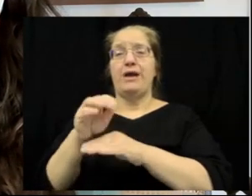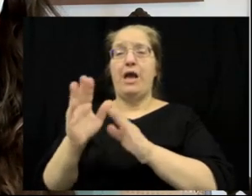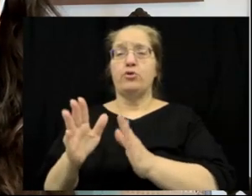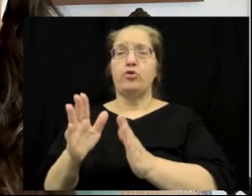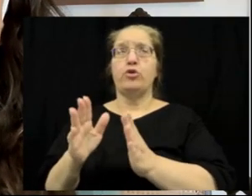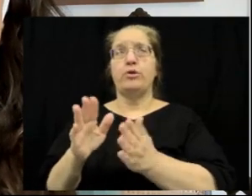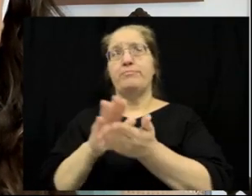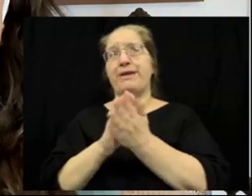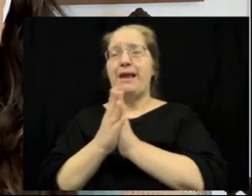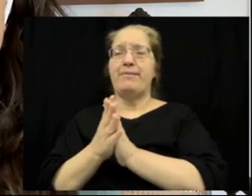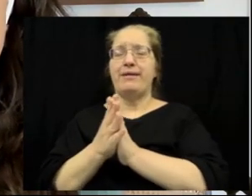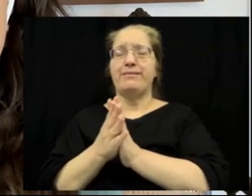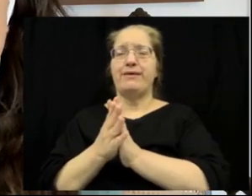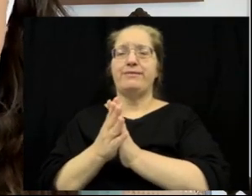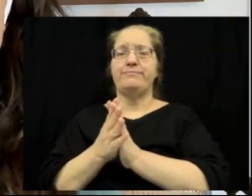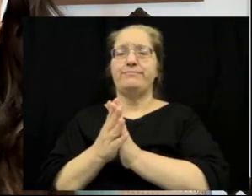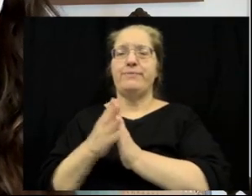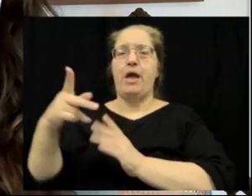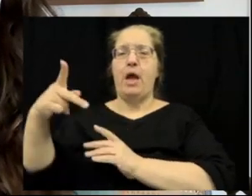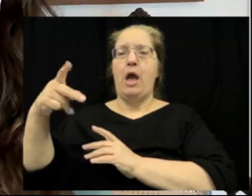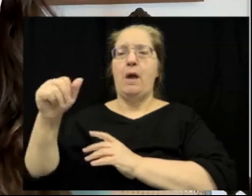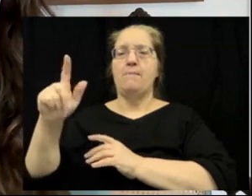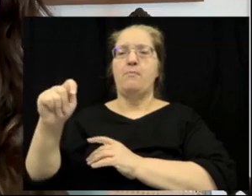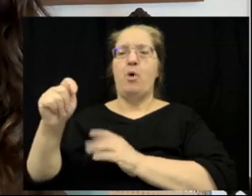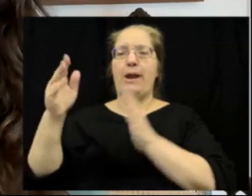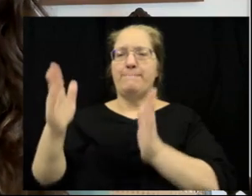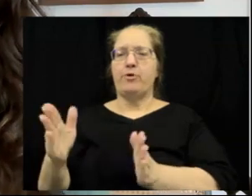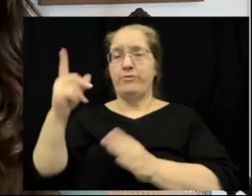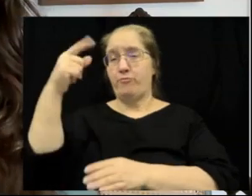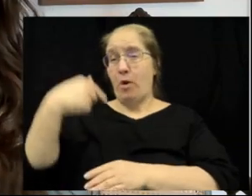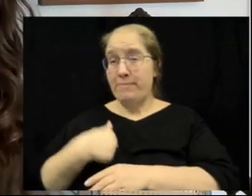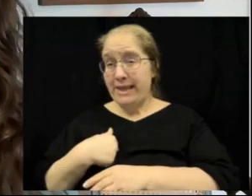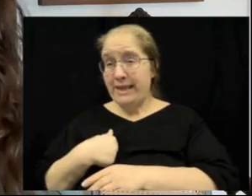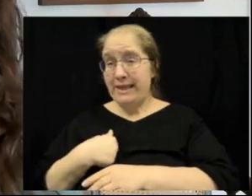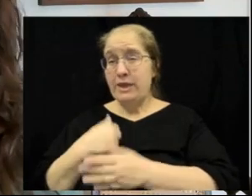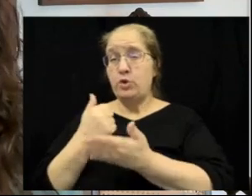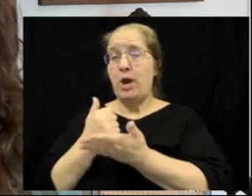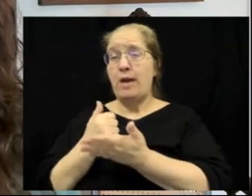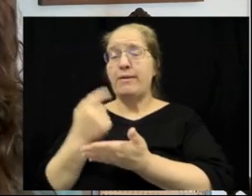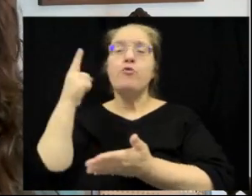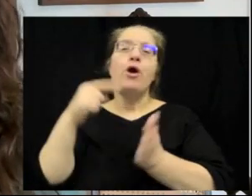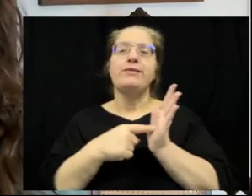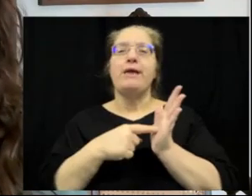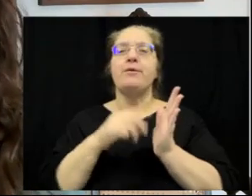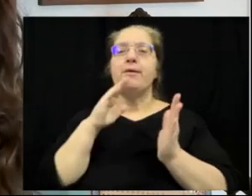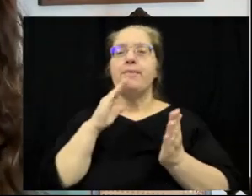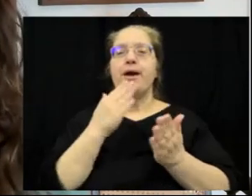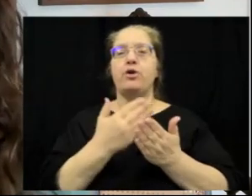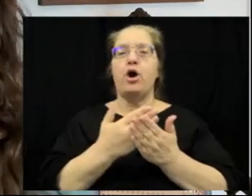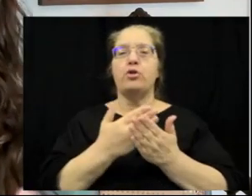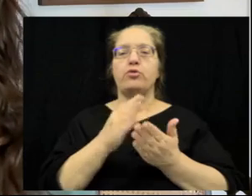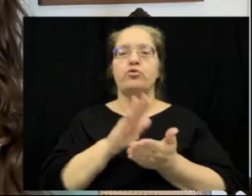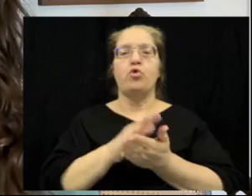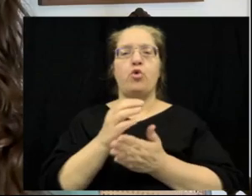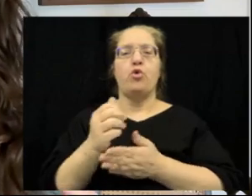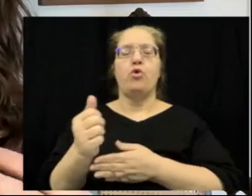of became the point person for me as a parent to help. Like, for example, if my daughter's school refusal